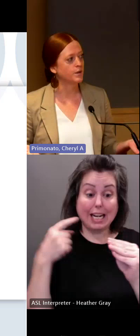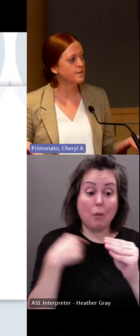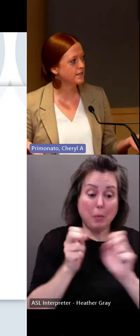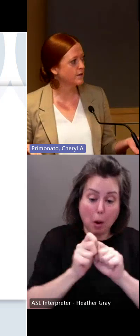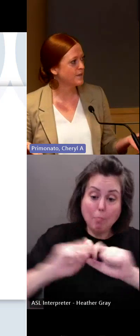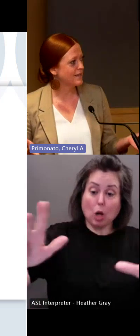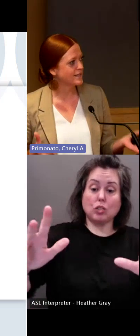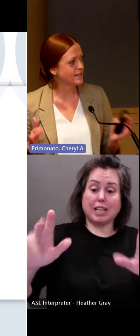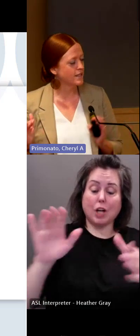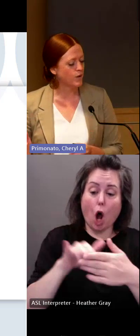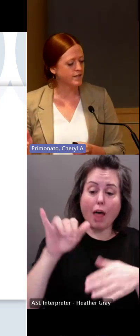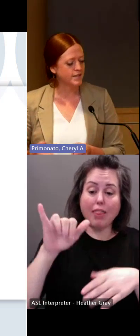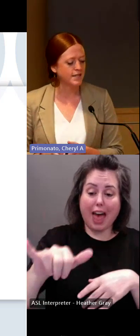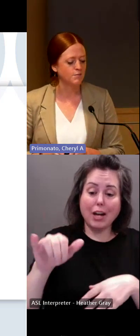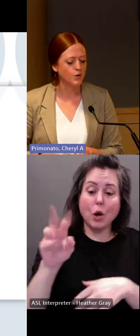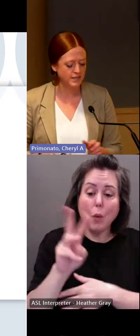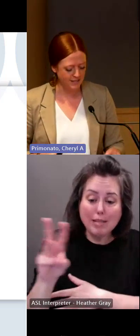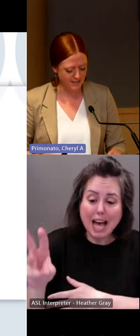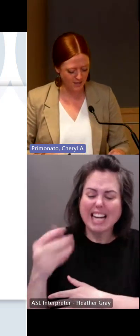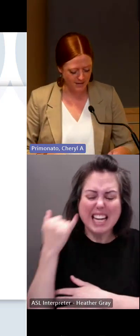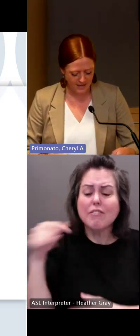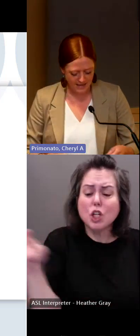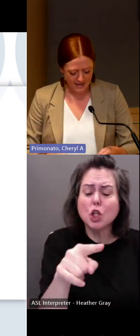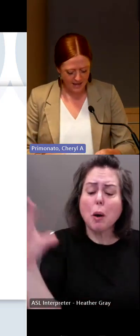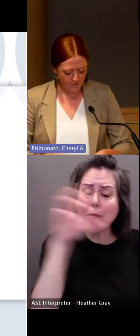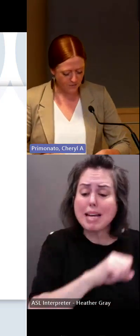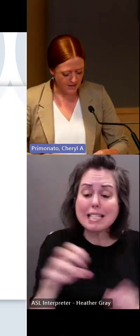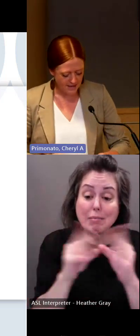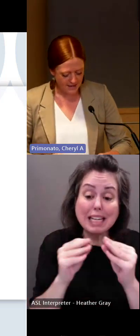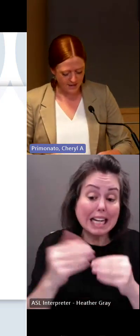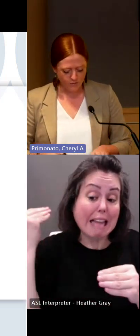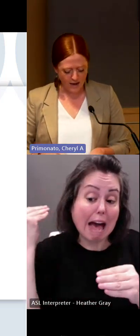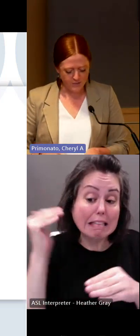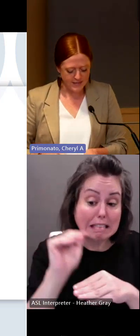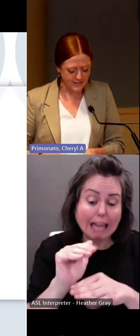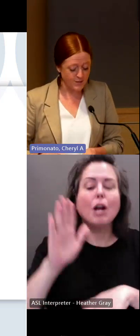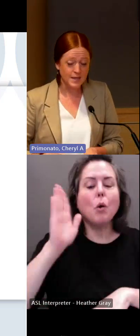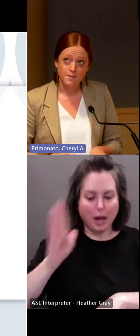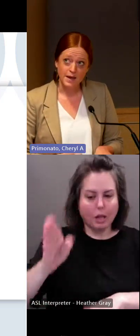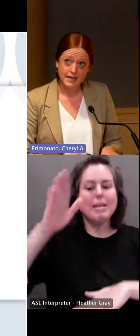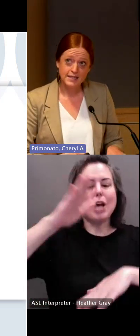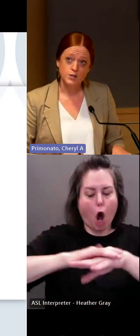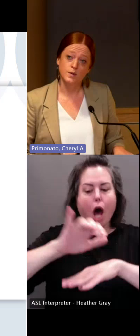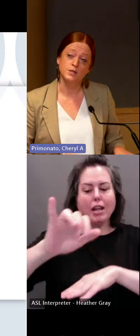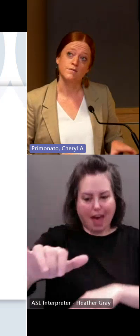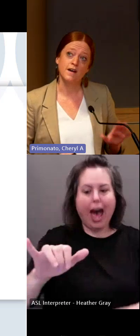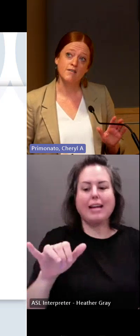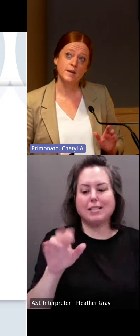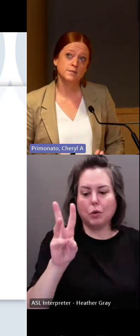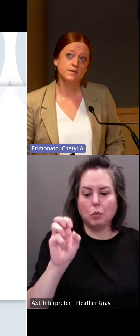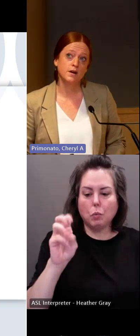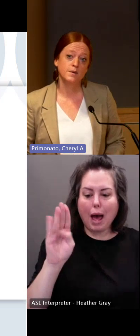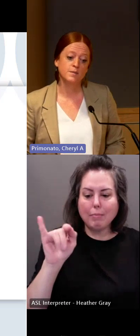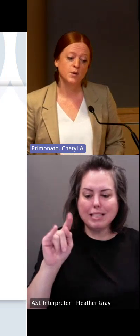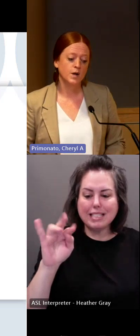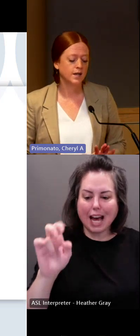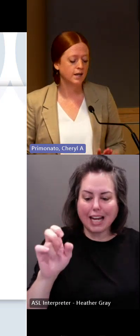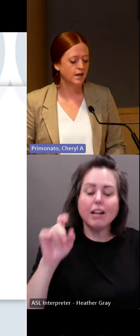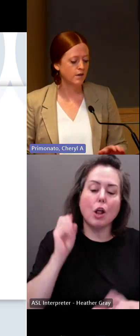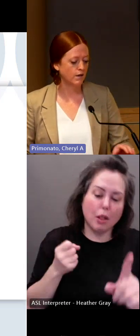So if anyone missed our meeting last night and wants to dig more into detail about every route that is going to be impacted in 2025 by some of